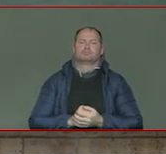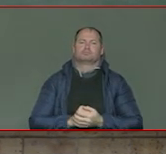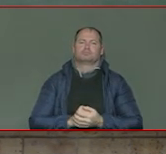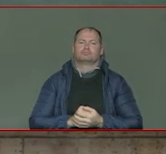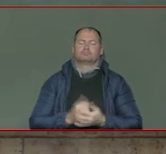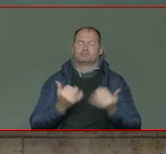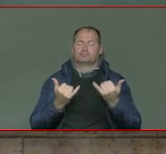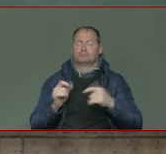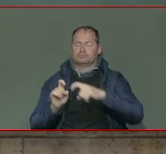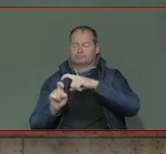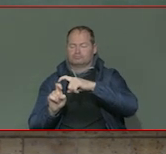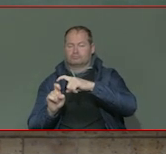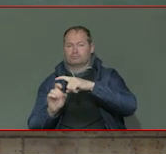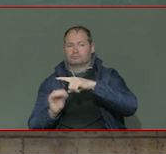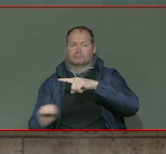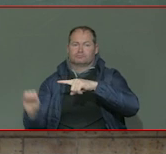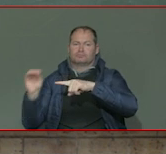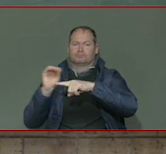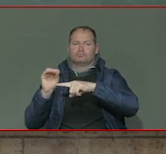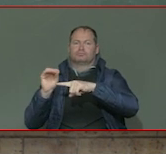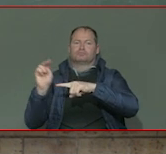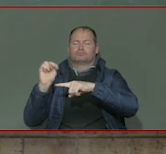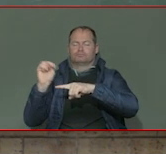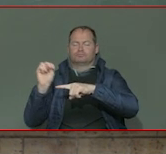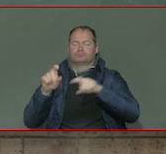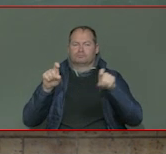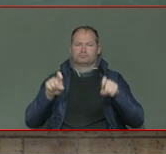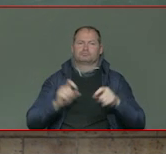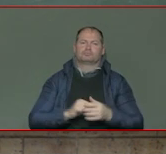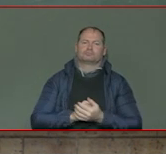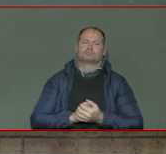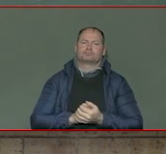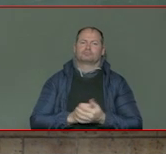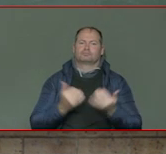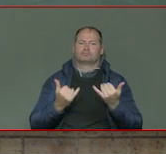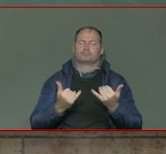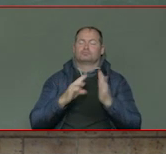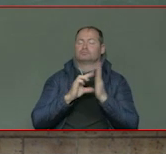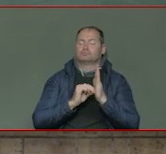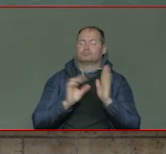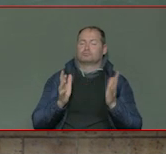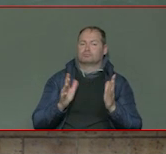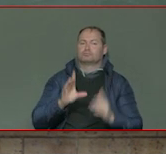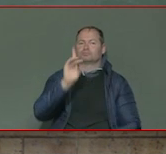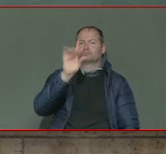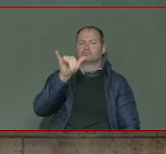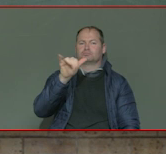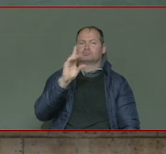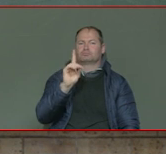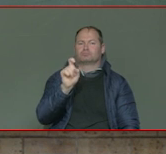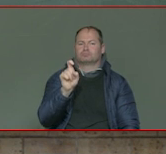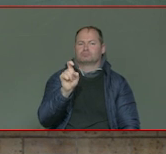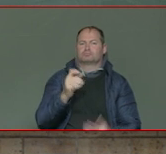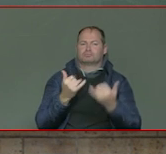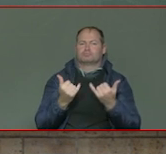notation for the derivative? Help me, please. dy over dx, correct. But people, I told you, what must we